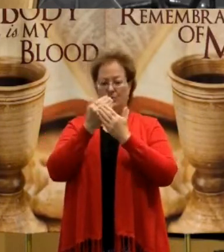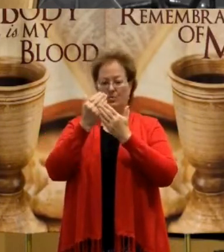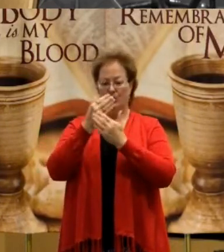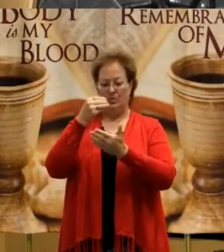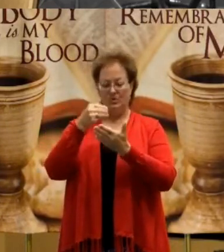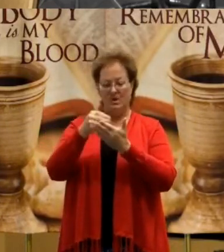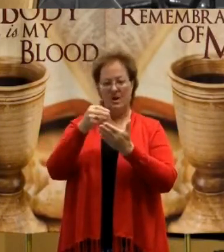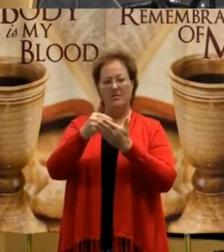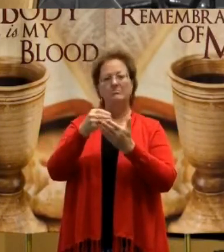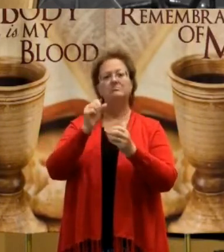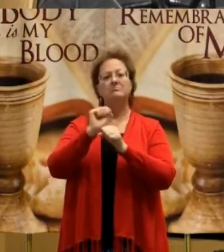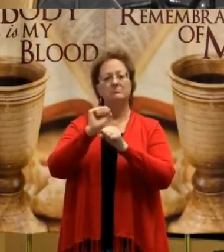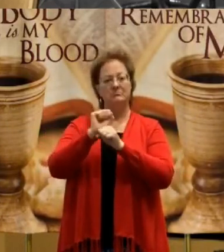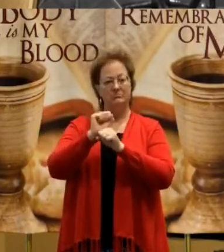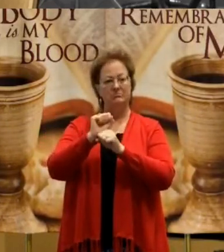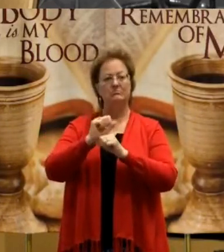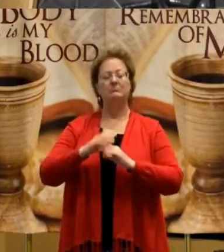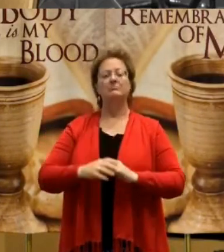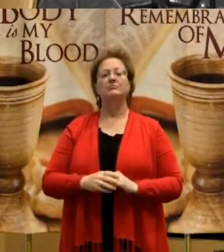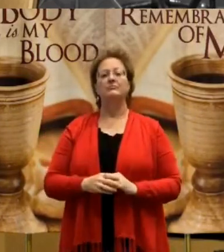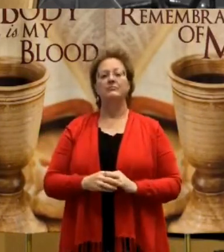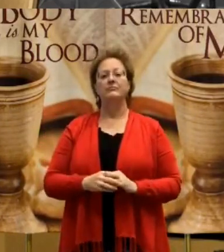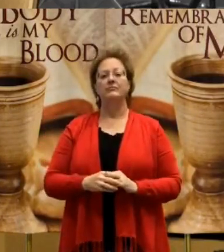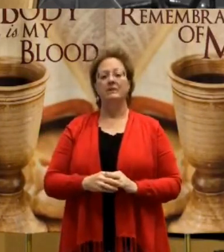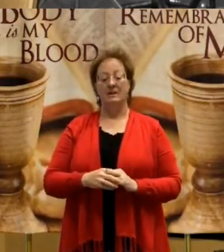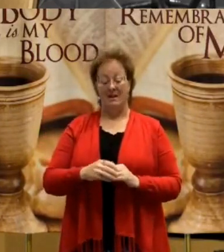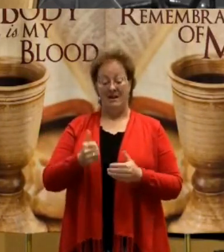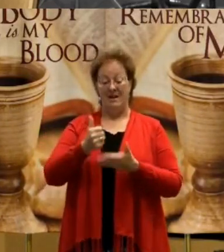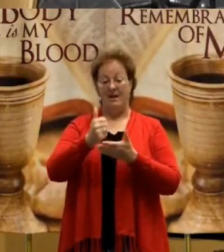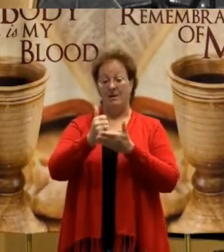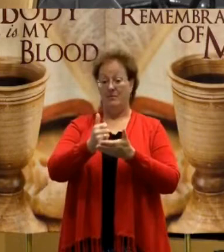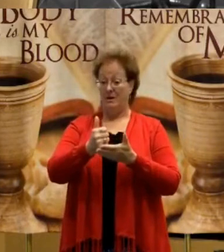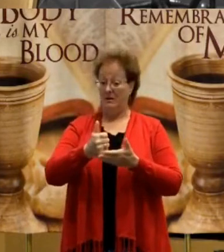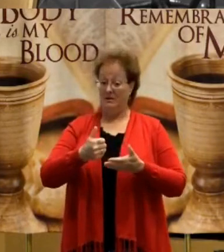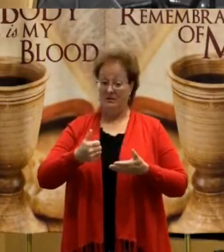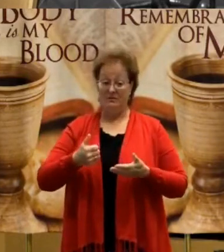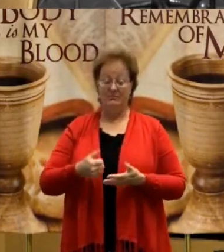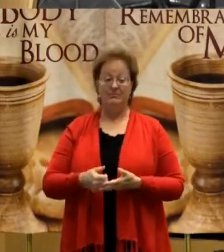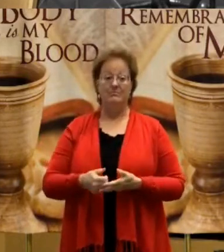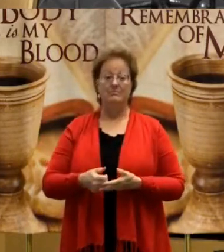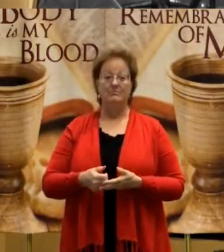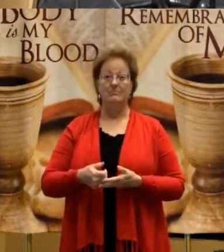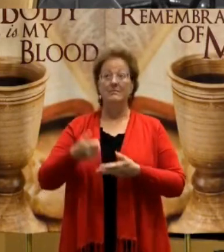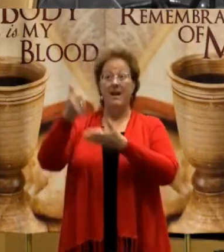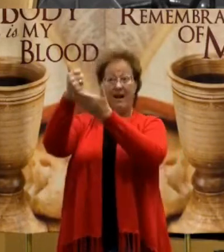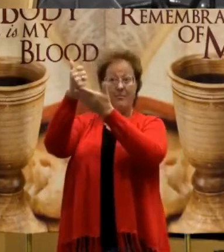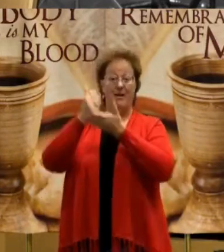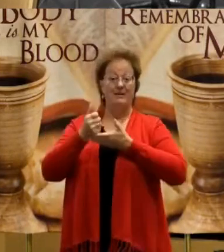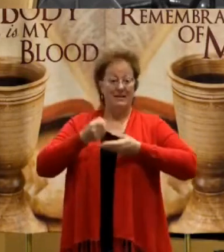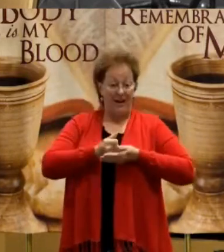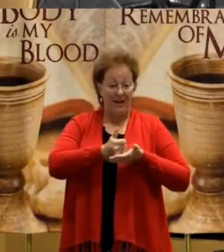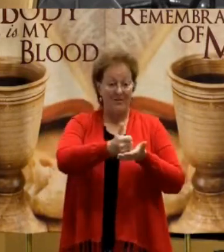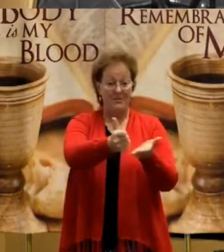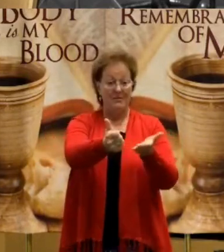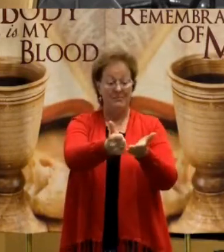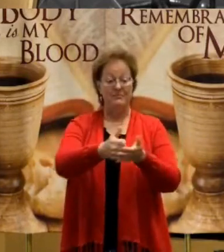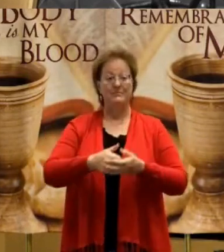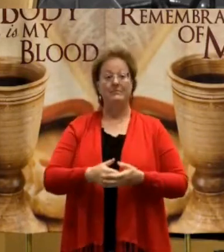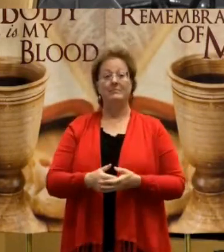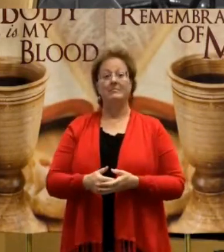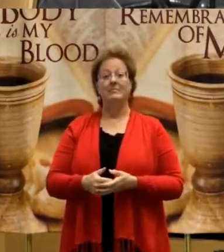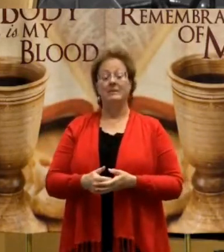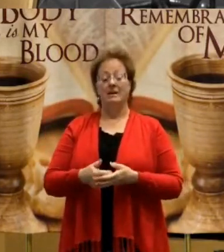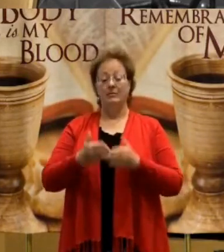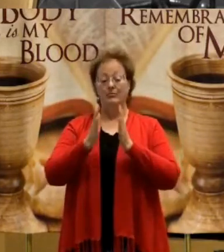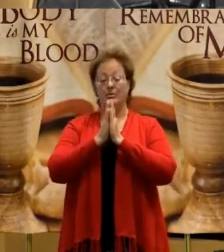provision. Where there is need, use us to fill it. We pray for our community. Help us to treat each other as